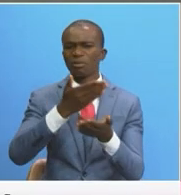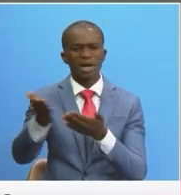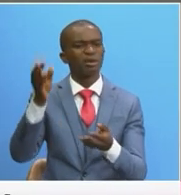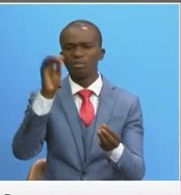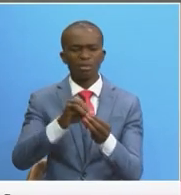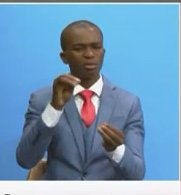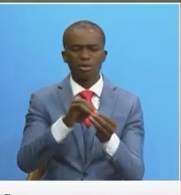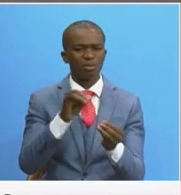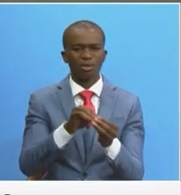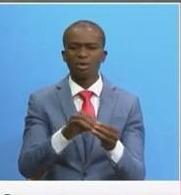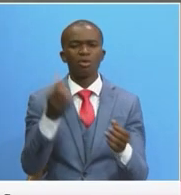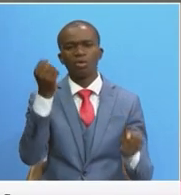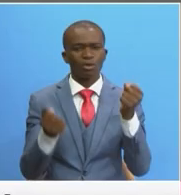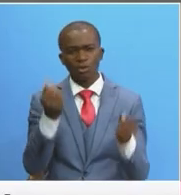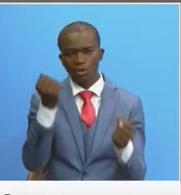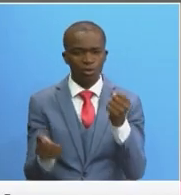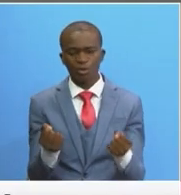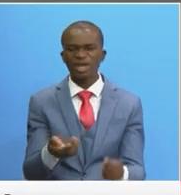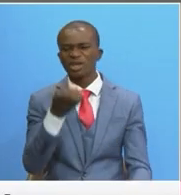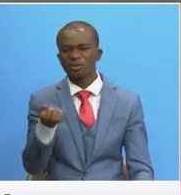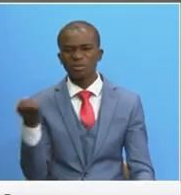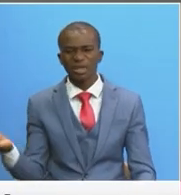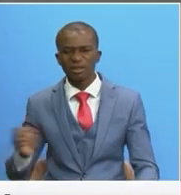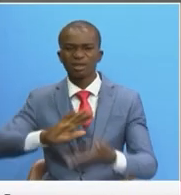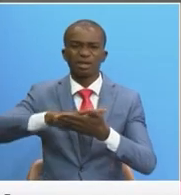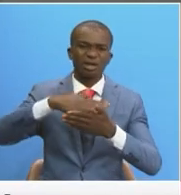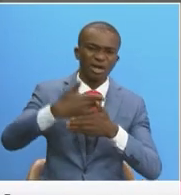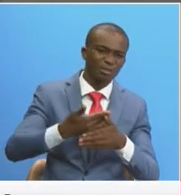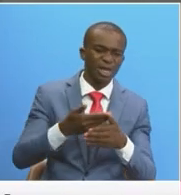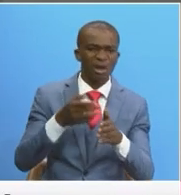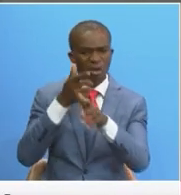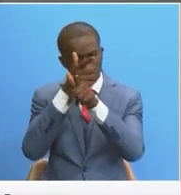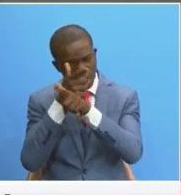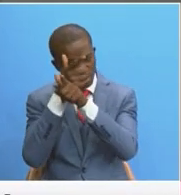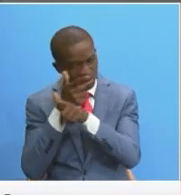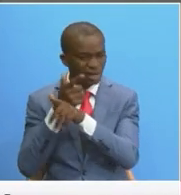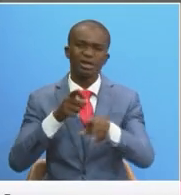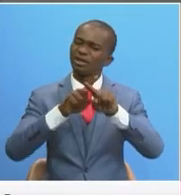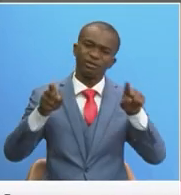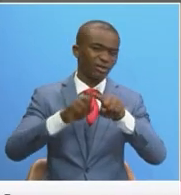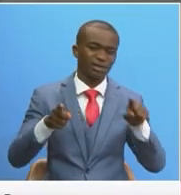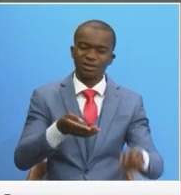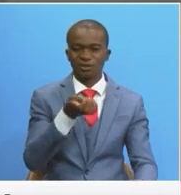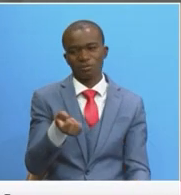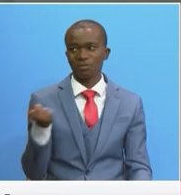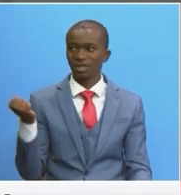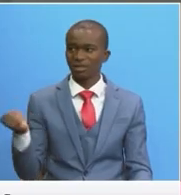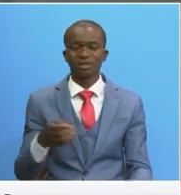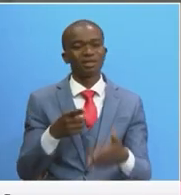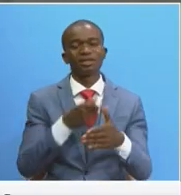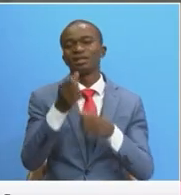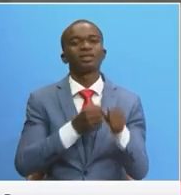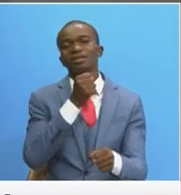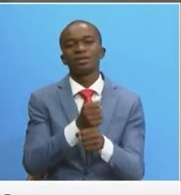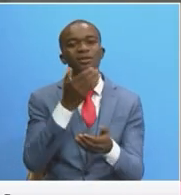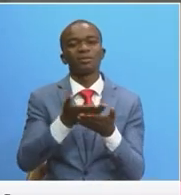are getting equipment, laptops, cameras, and all auxiliary equipment that we need to use in the field. We